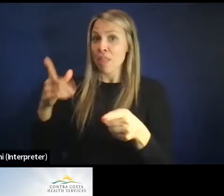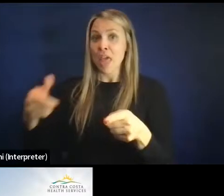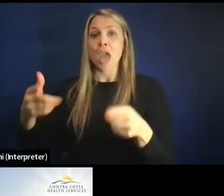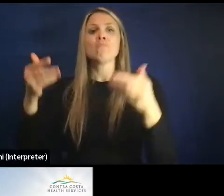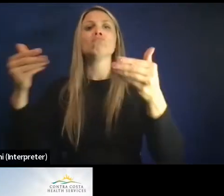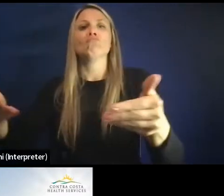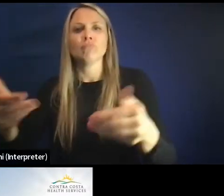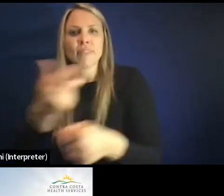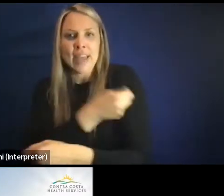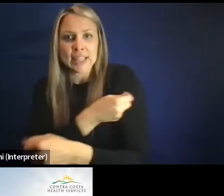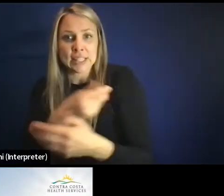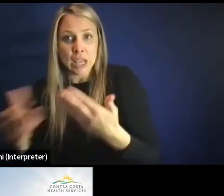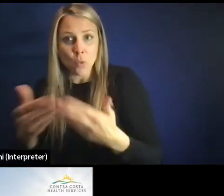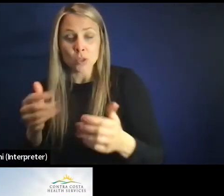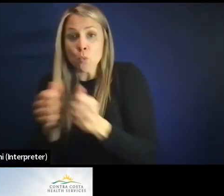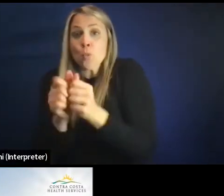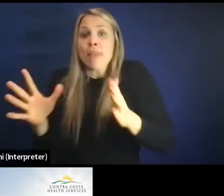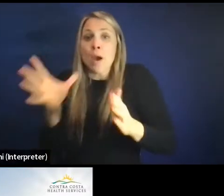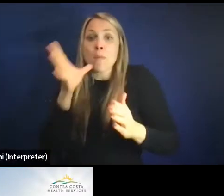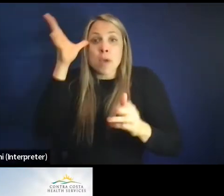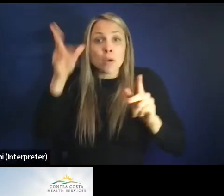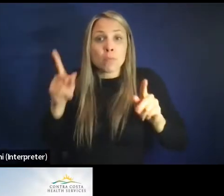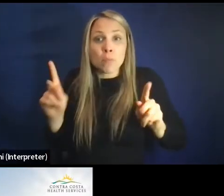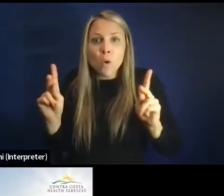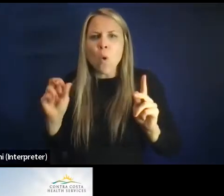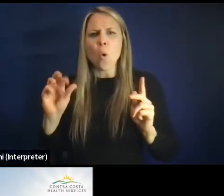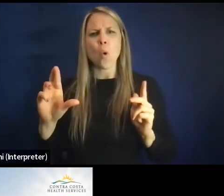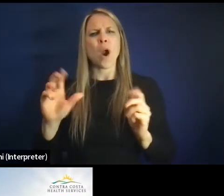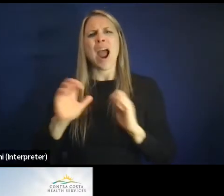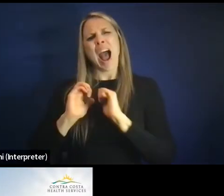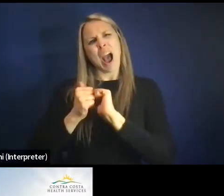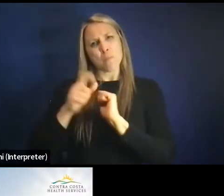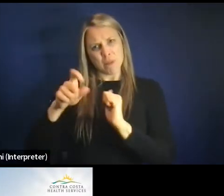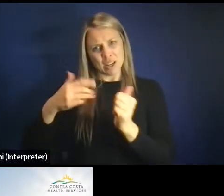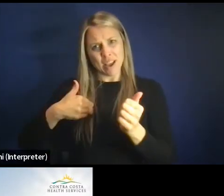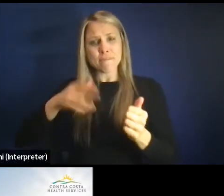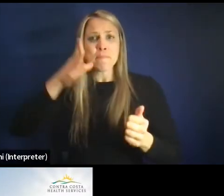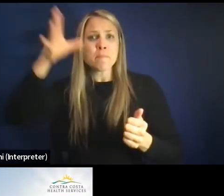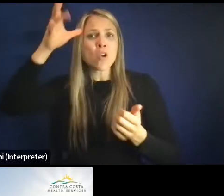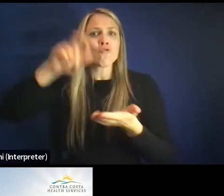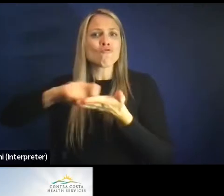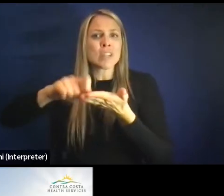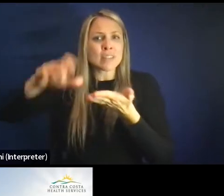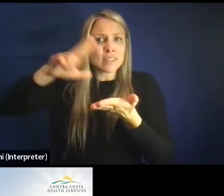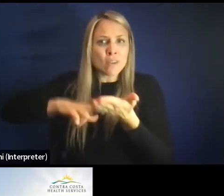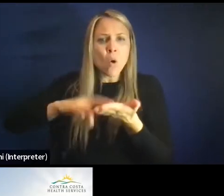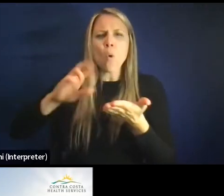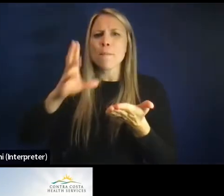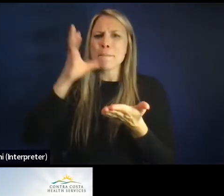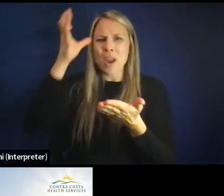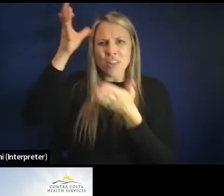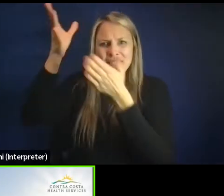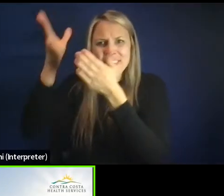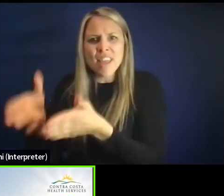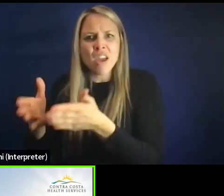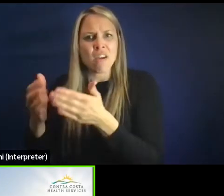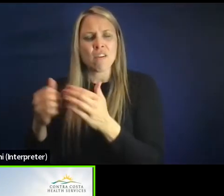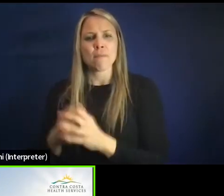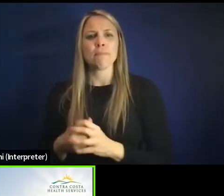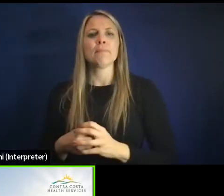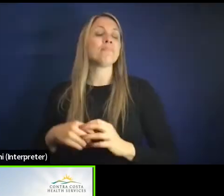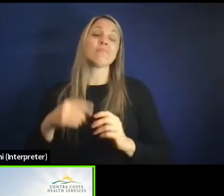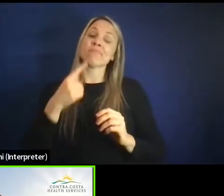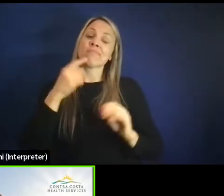vaccinated anyways? Or do you have to have either written consent or, the parent there? Yeah, there's really